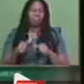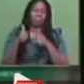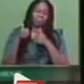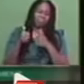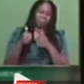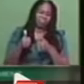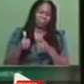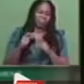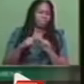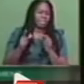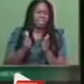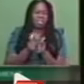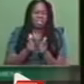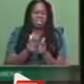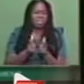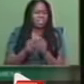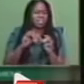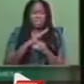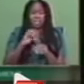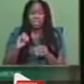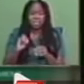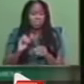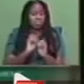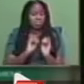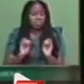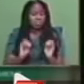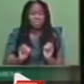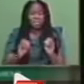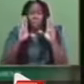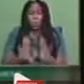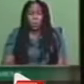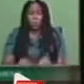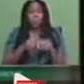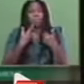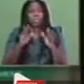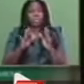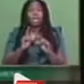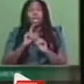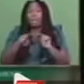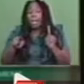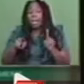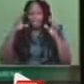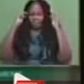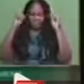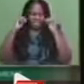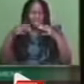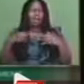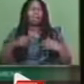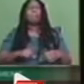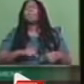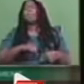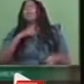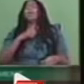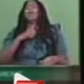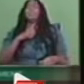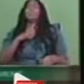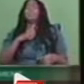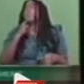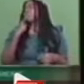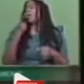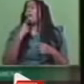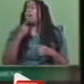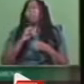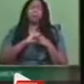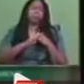medium-sized enterprises while presiding over their demise in this used car sector. This is a deceit we speak